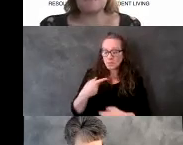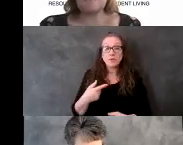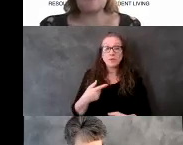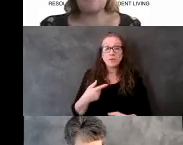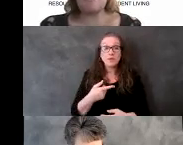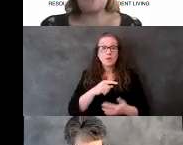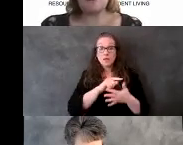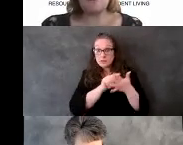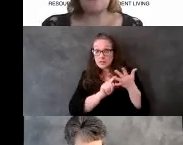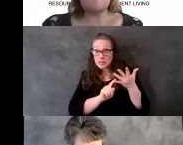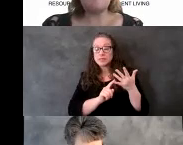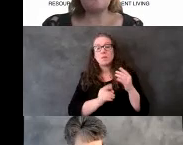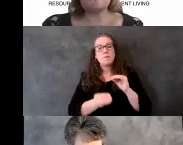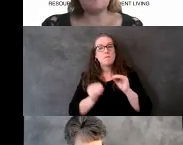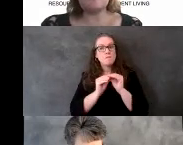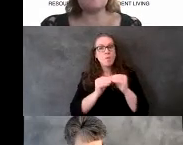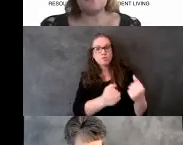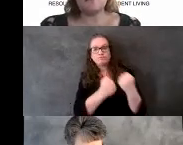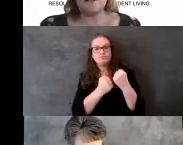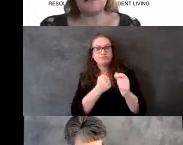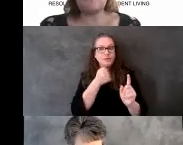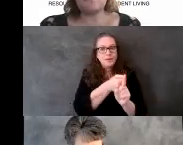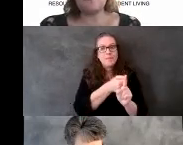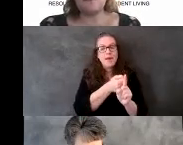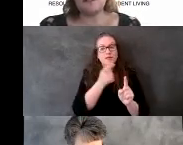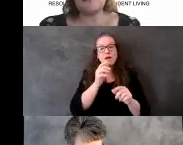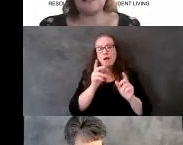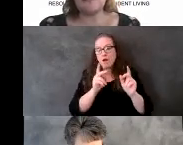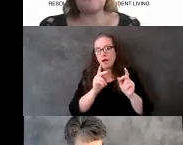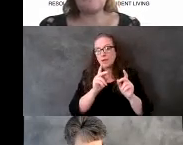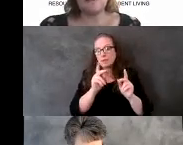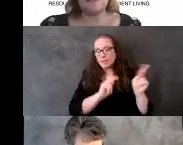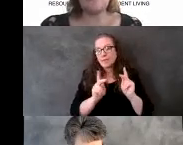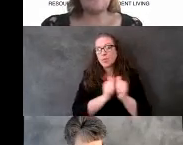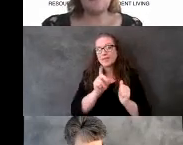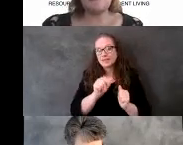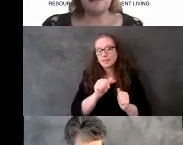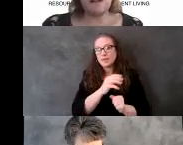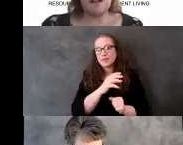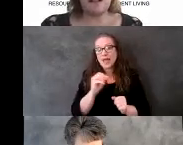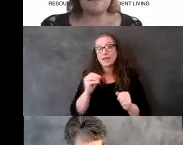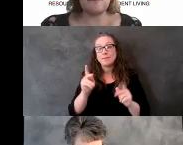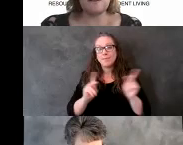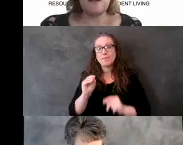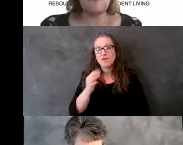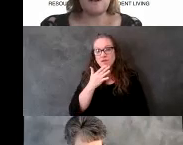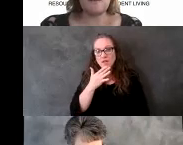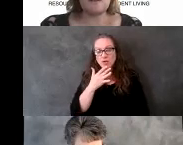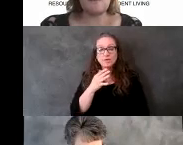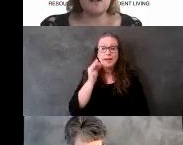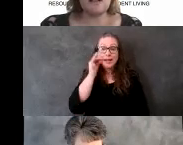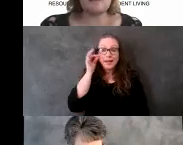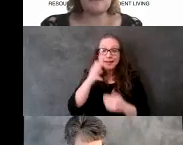impact disproportionately on people with disabilities of color and certain communities like Native Americans or Mexican Americans or